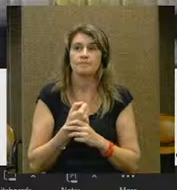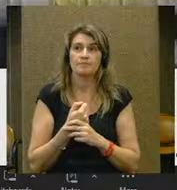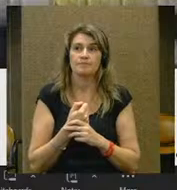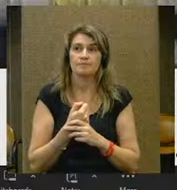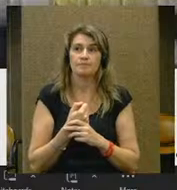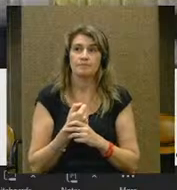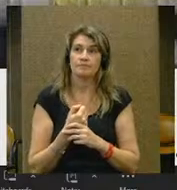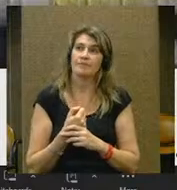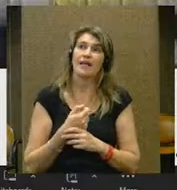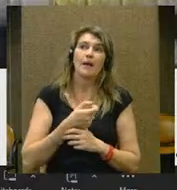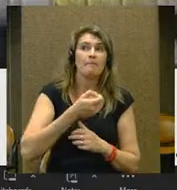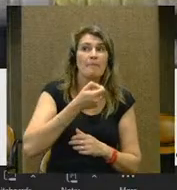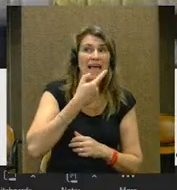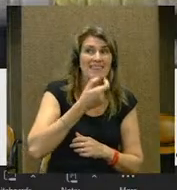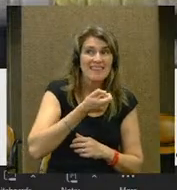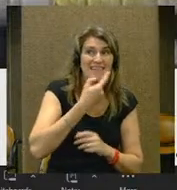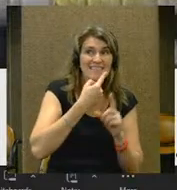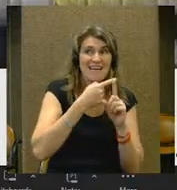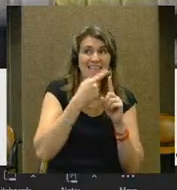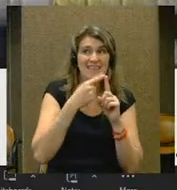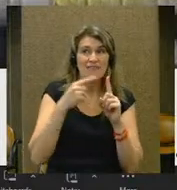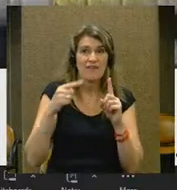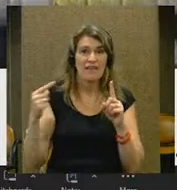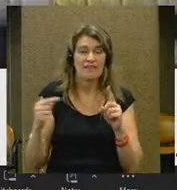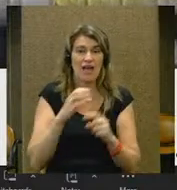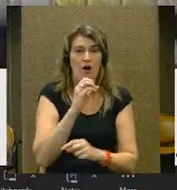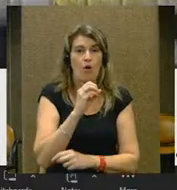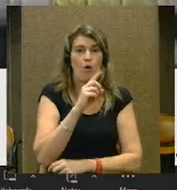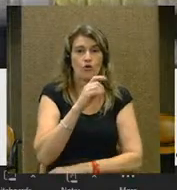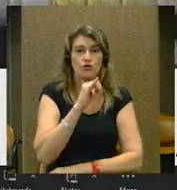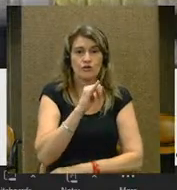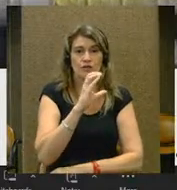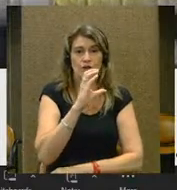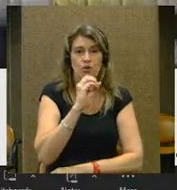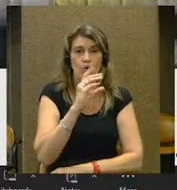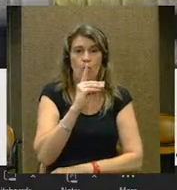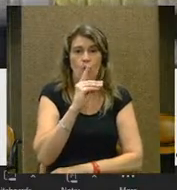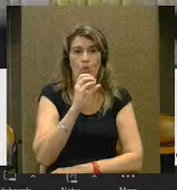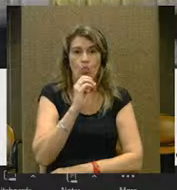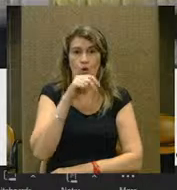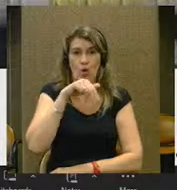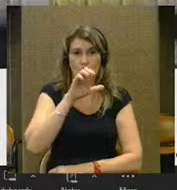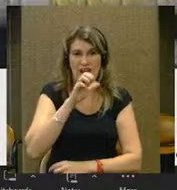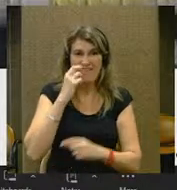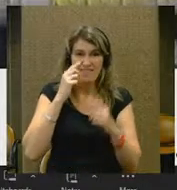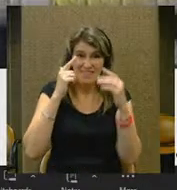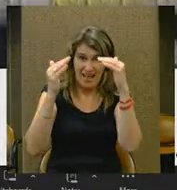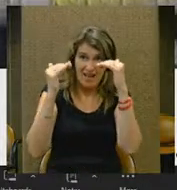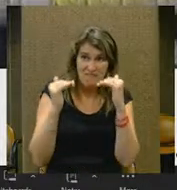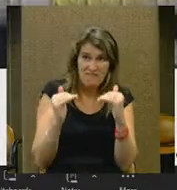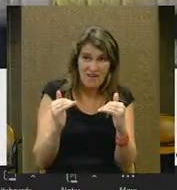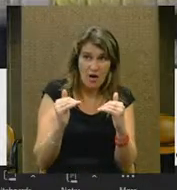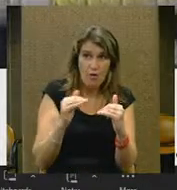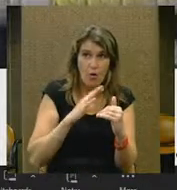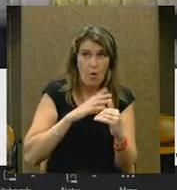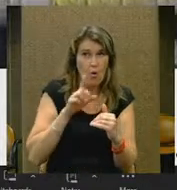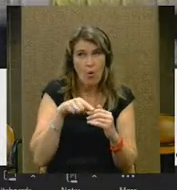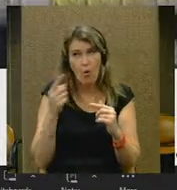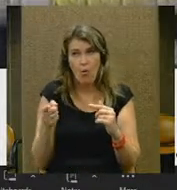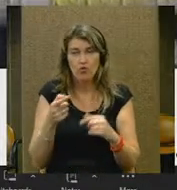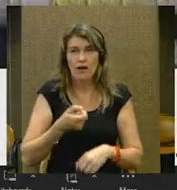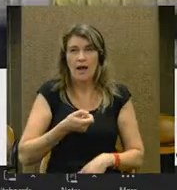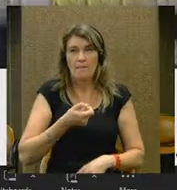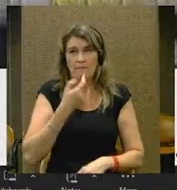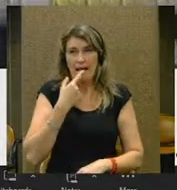you would get, from a legitimate pharmaceutical company. The one on the bottom, that is a pill that's illegally produced. It looks just